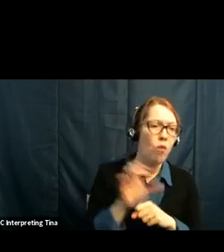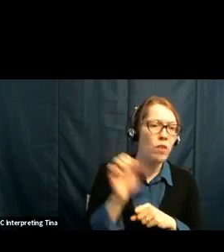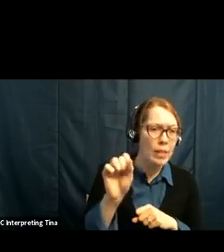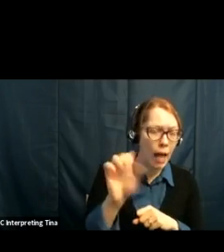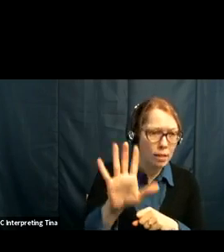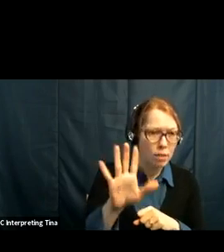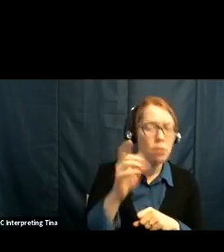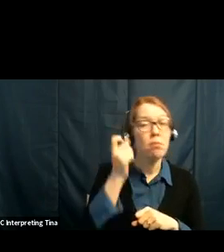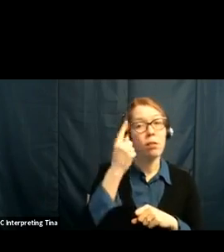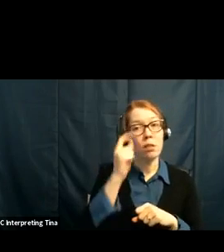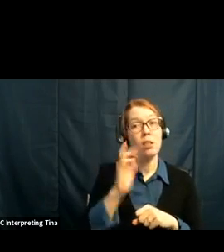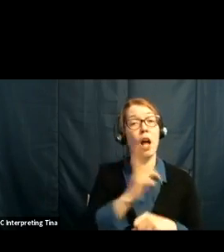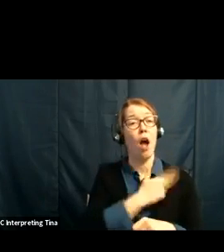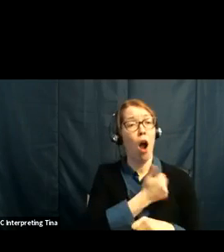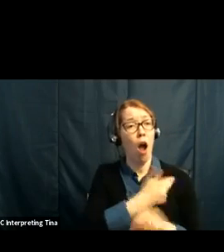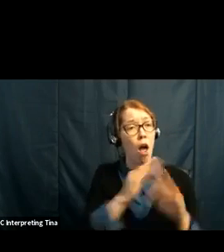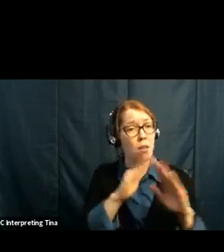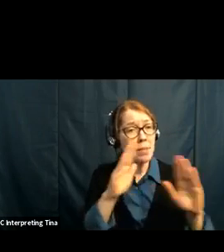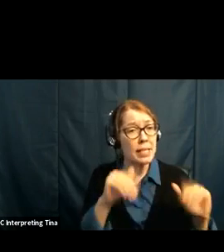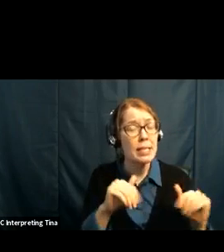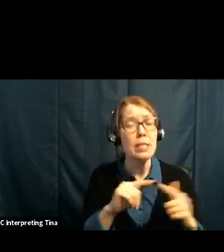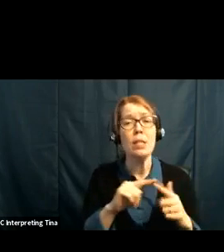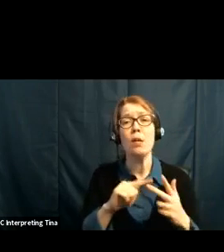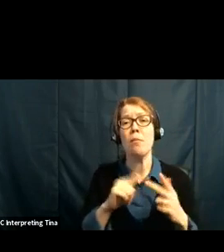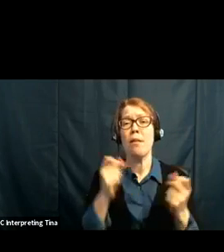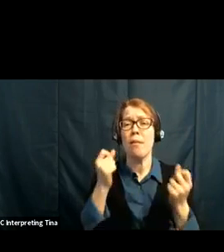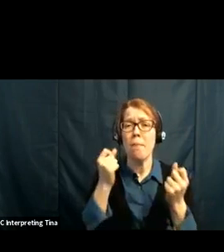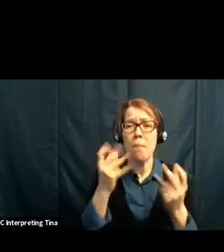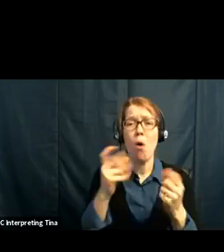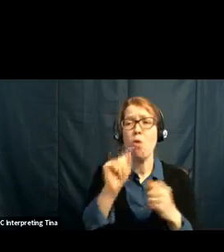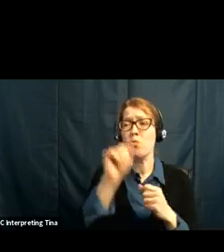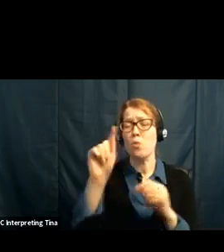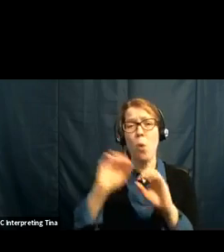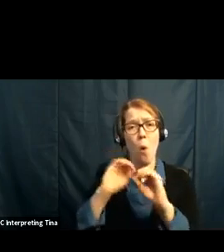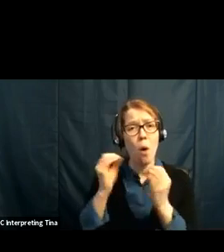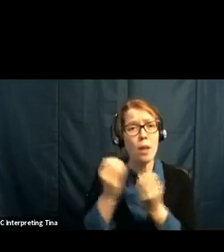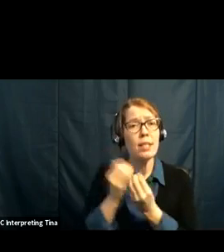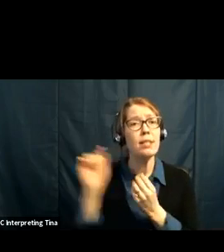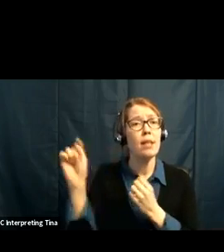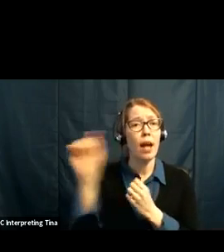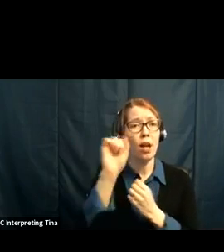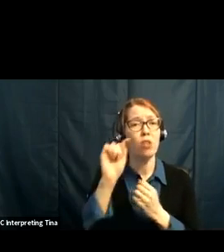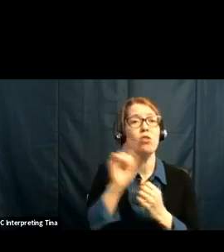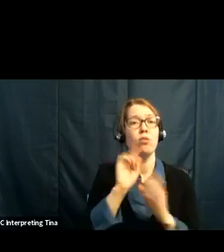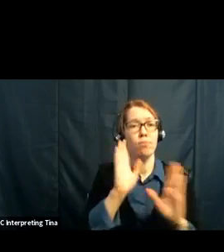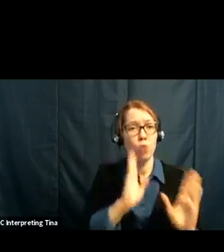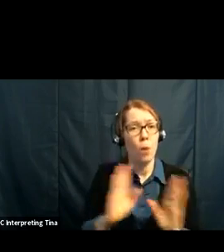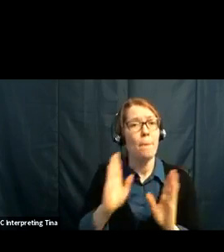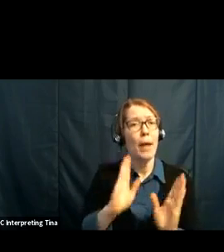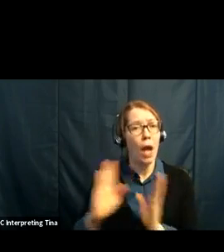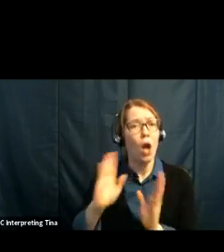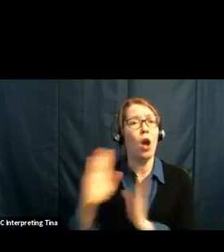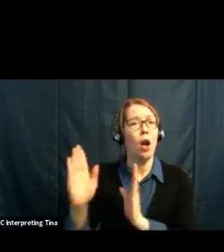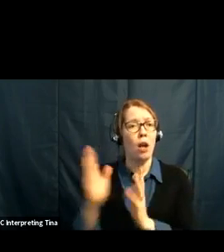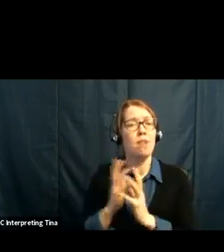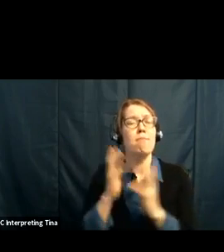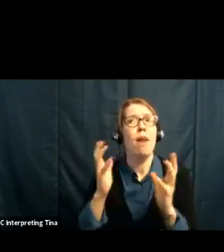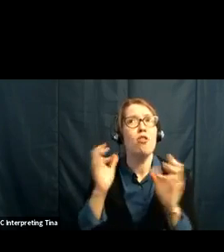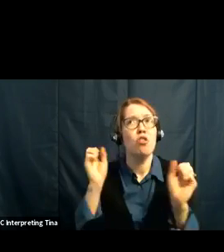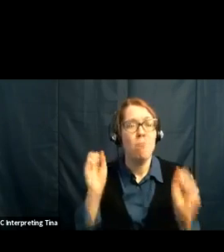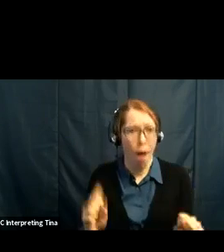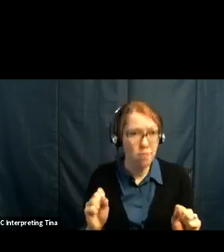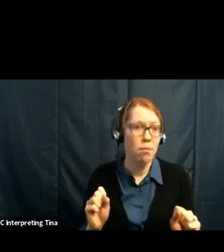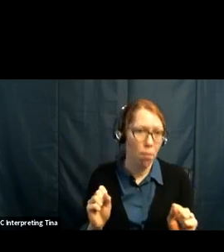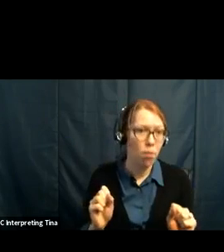understand that our hospital systems, as well as the multitude of other organizations, are as prepared as they can be. You heard that today.